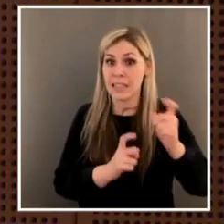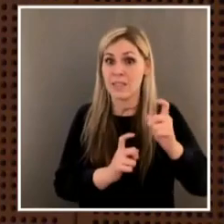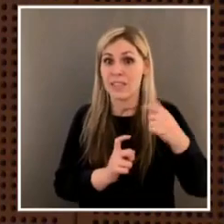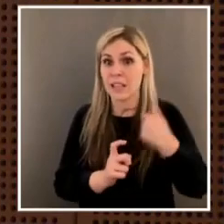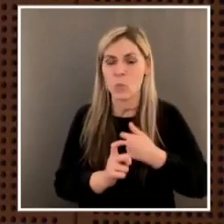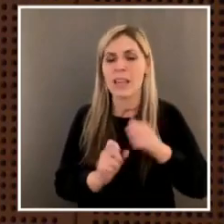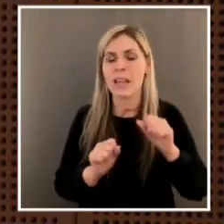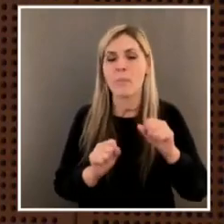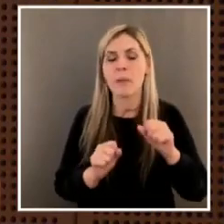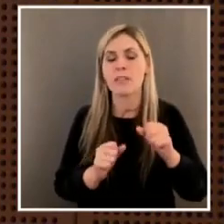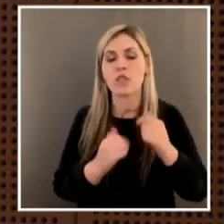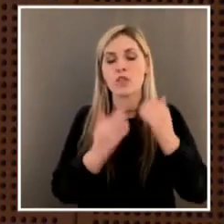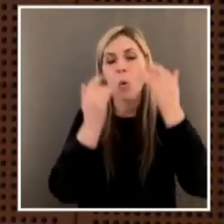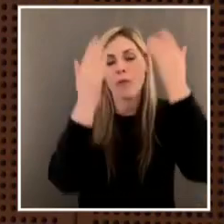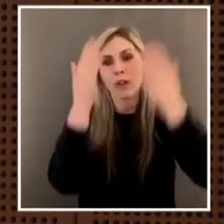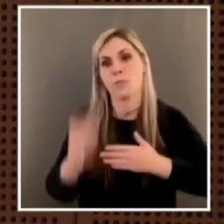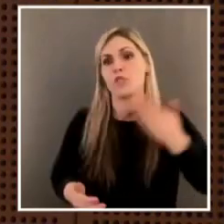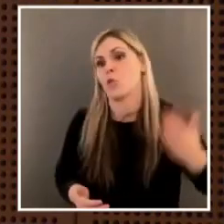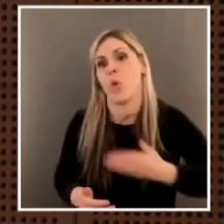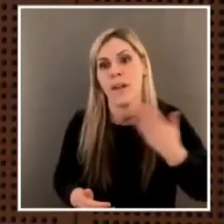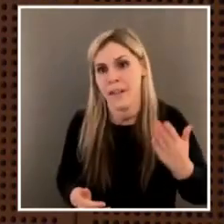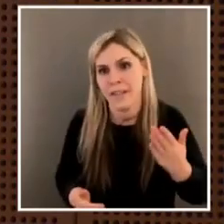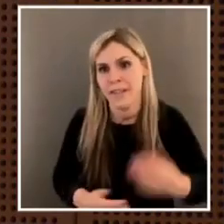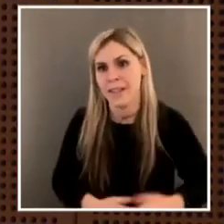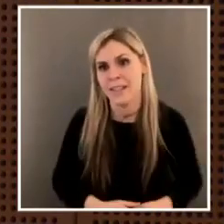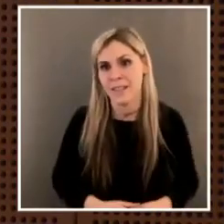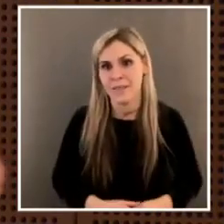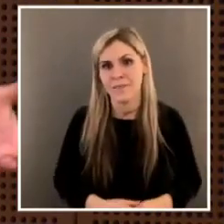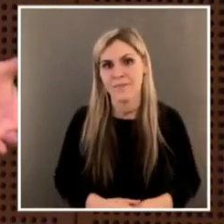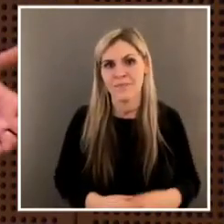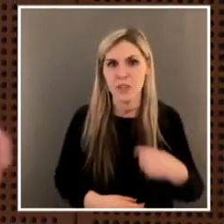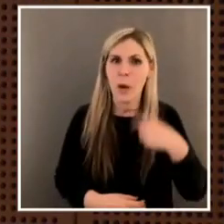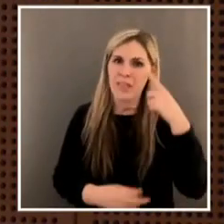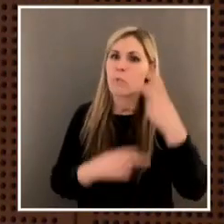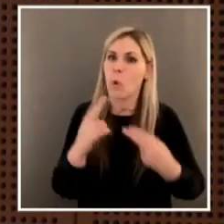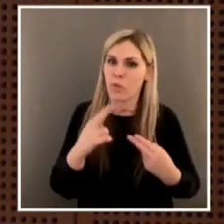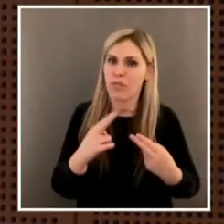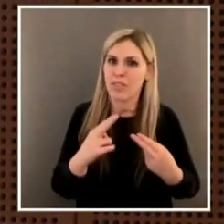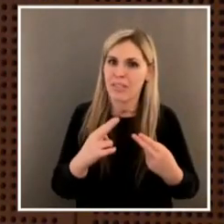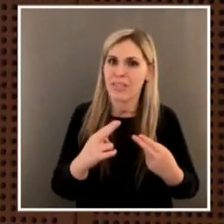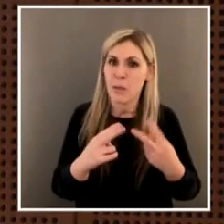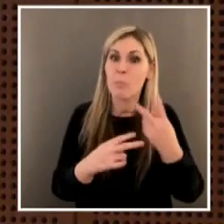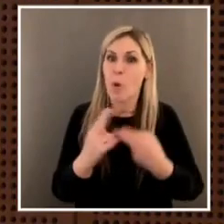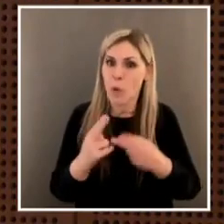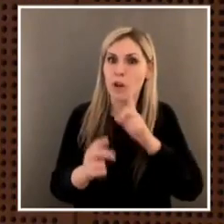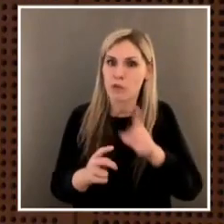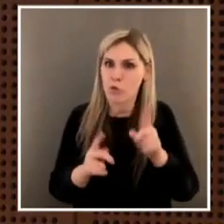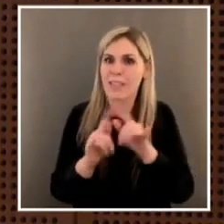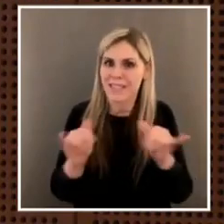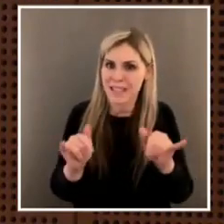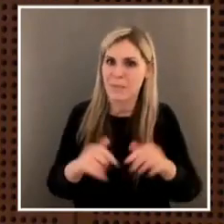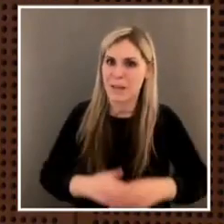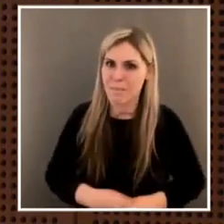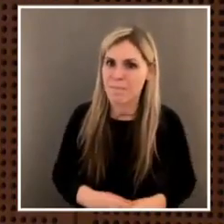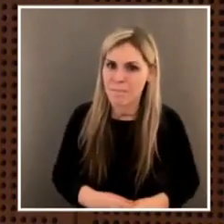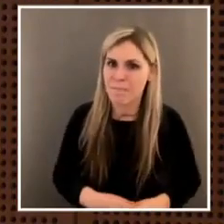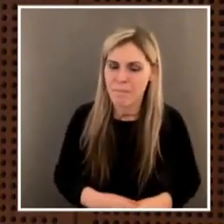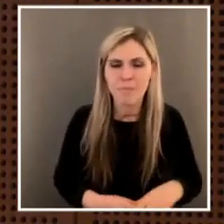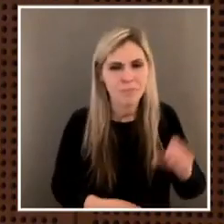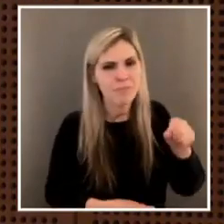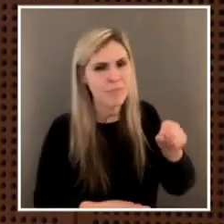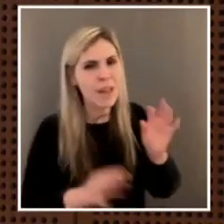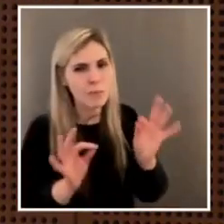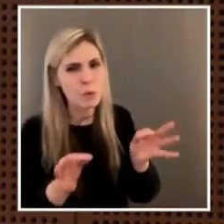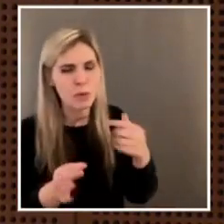joy. So I think both things, two things can be true at the same time. Absolutely. Reminds me of your